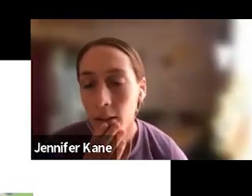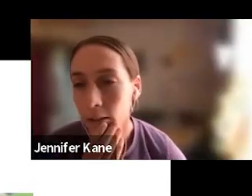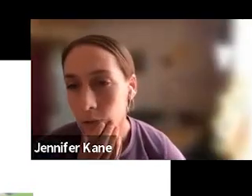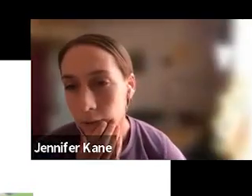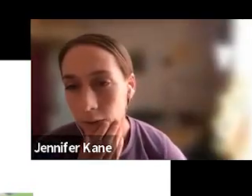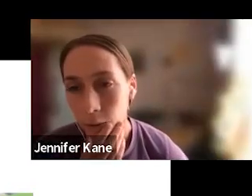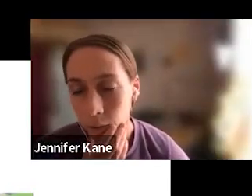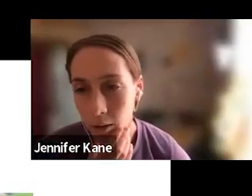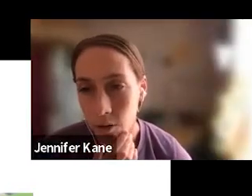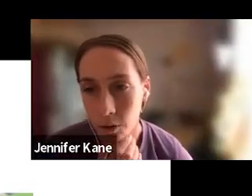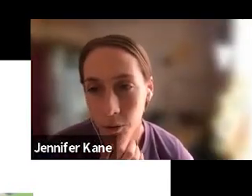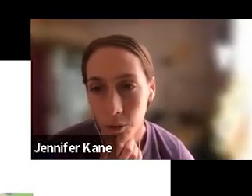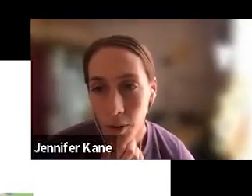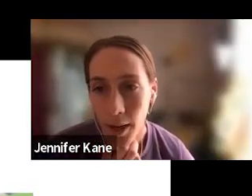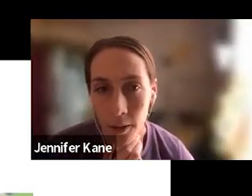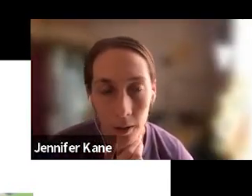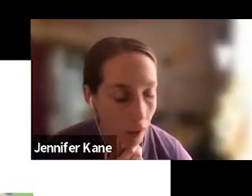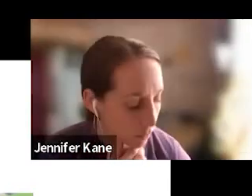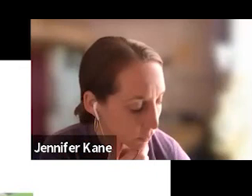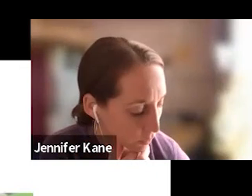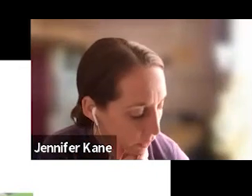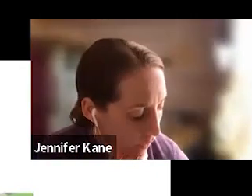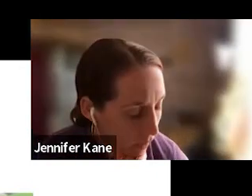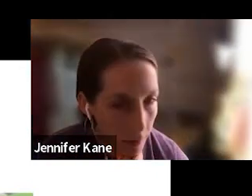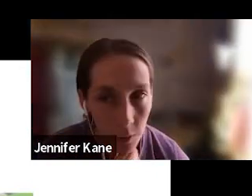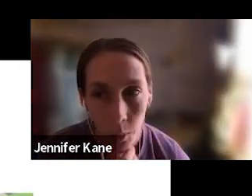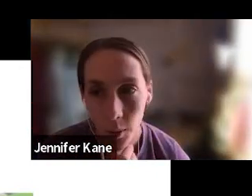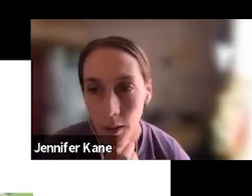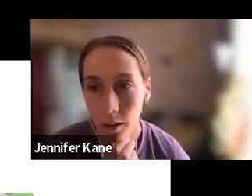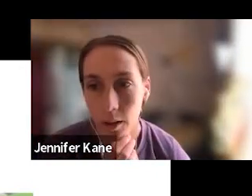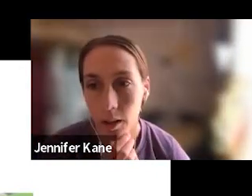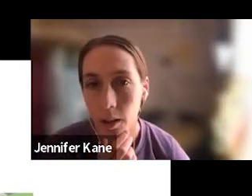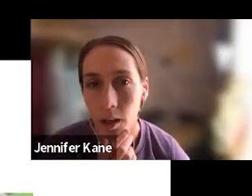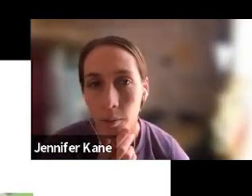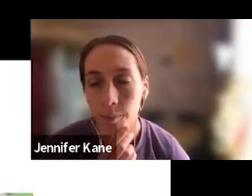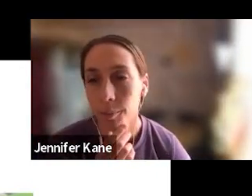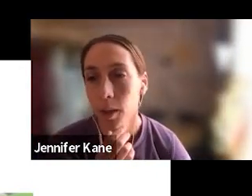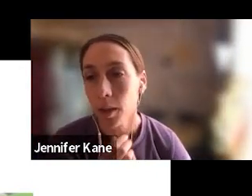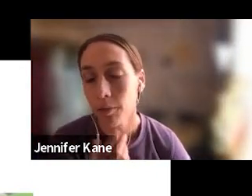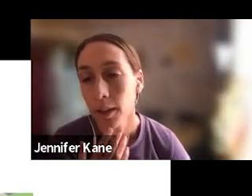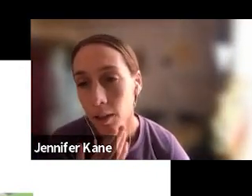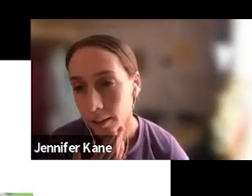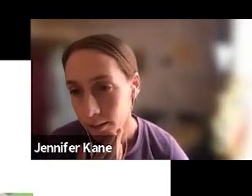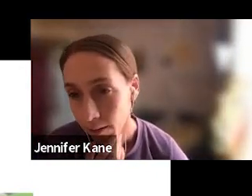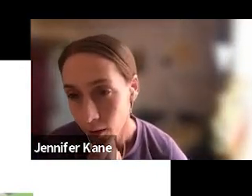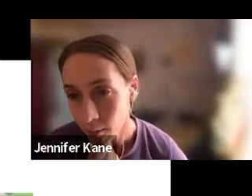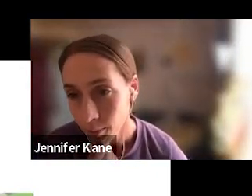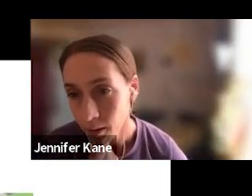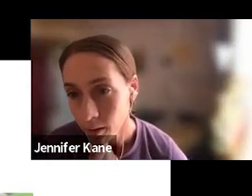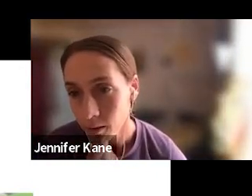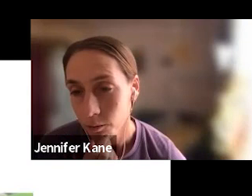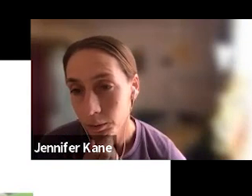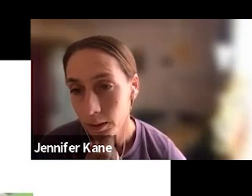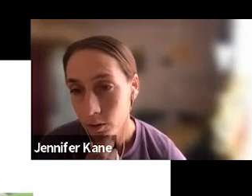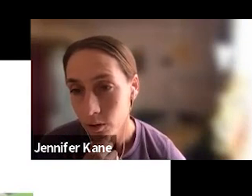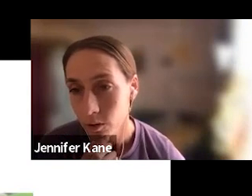I'll take this, but if anyone wants to add, feel free. At this point, the final guidelines have not